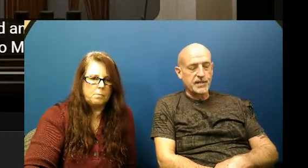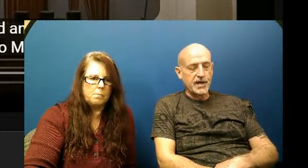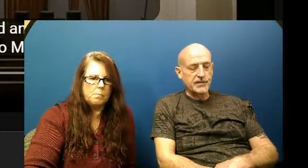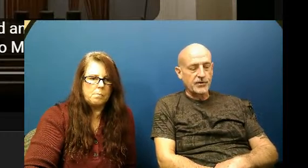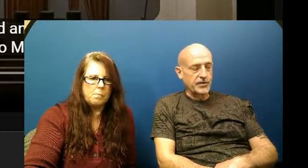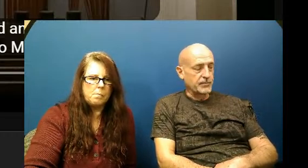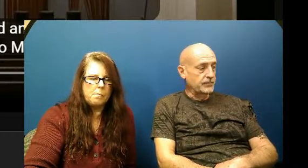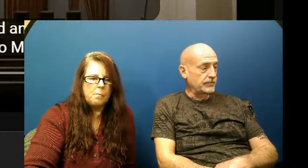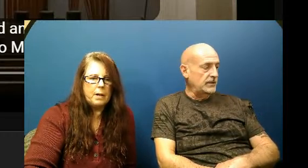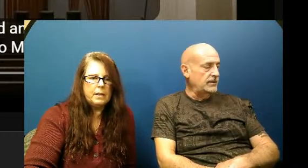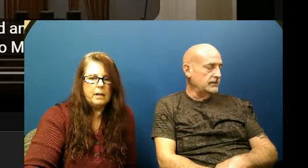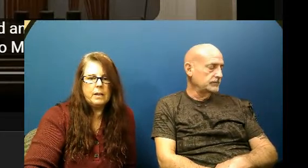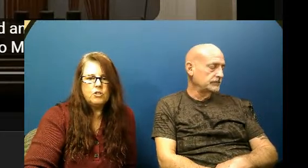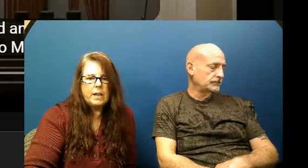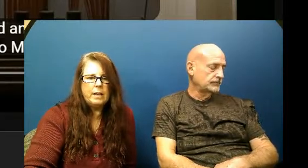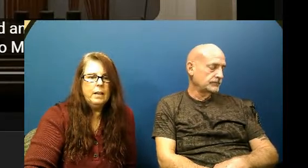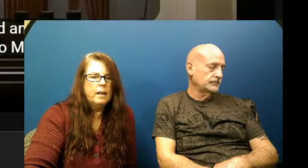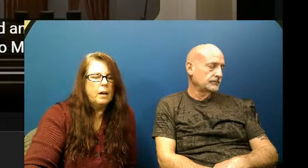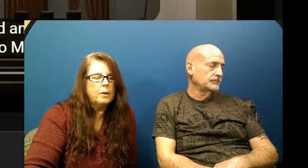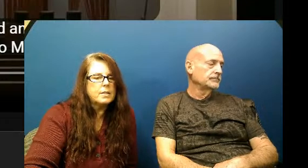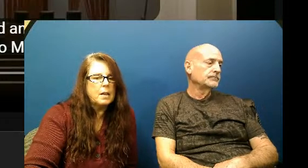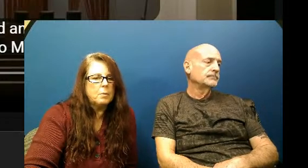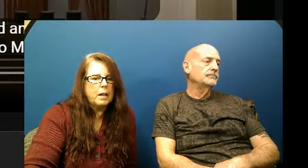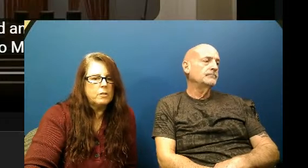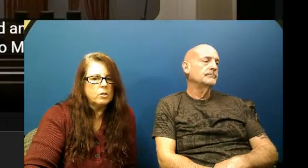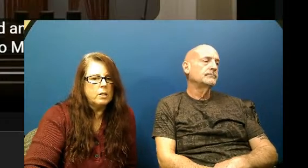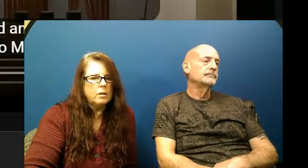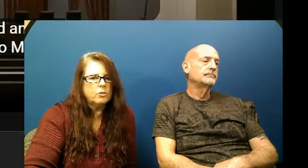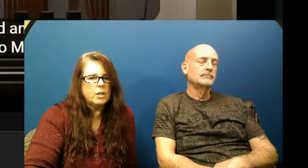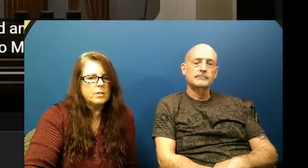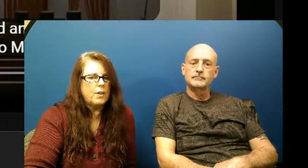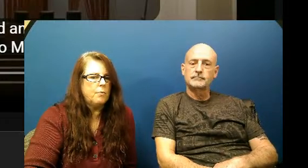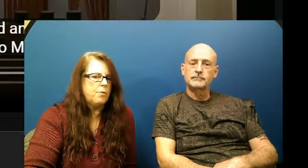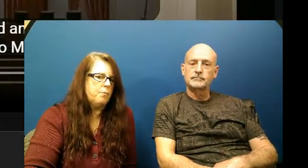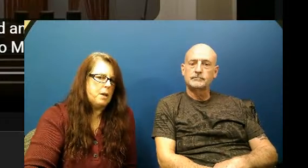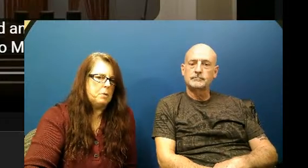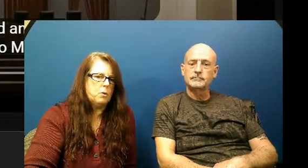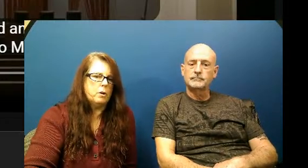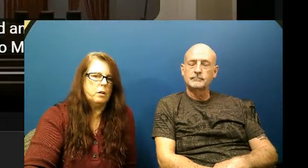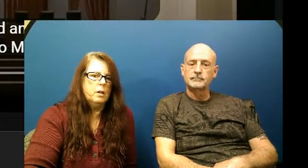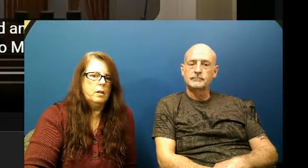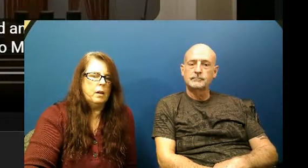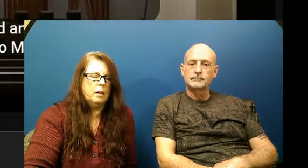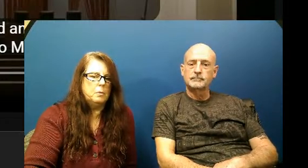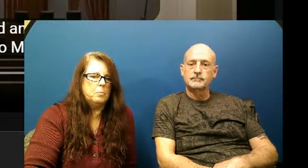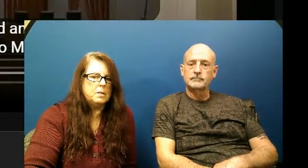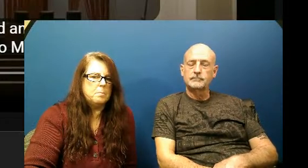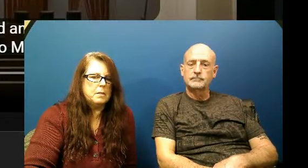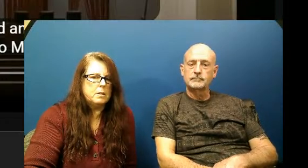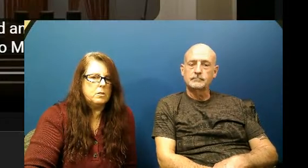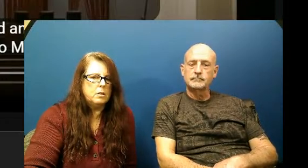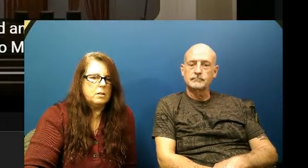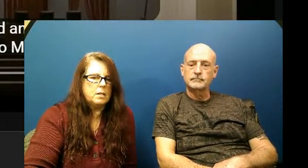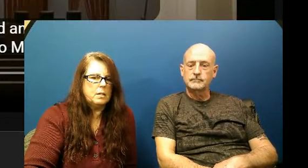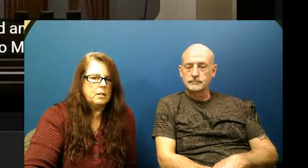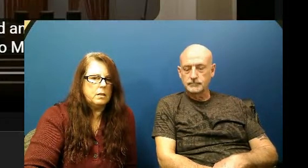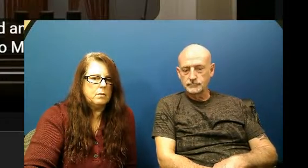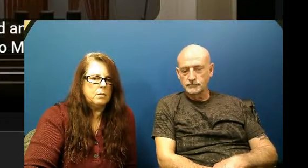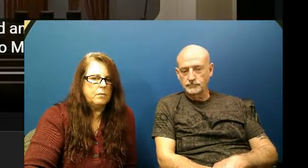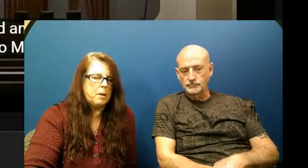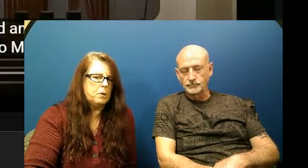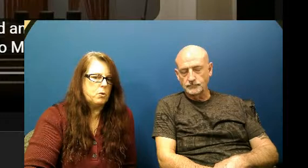paternalistic BS argument. Hey, Jay, I wanted to say I'm glad you're here. Jay's from Family Court. He